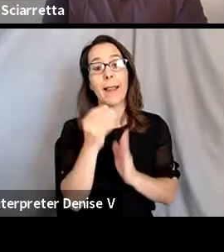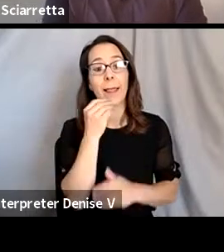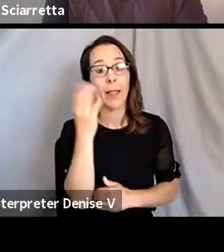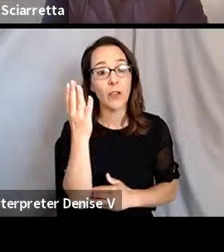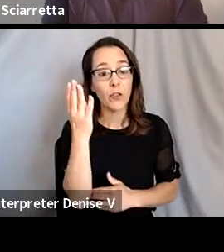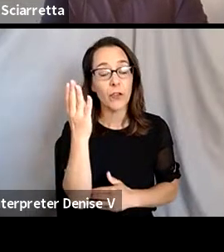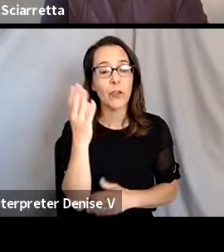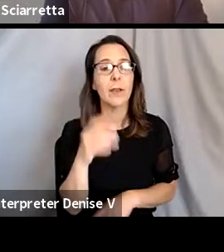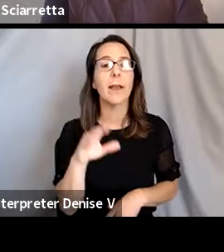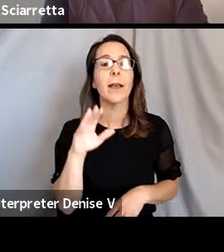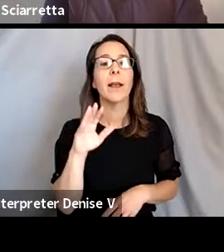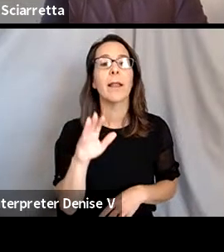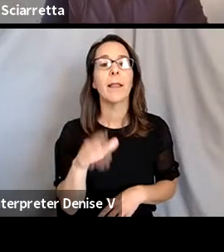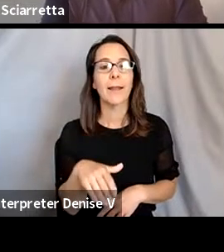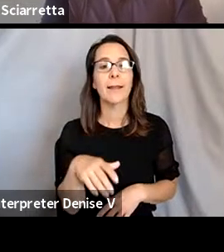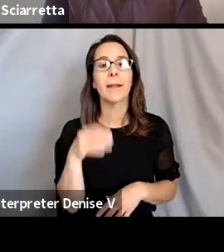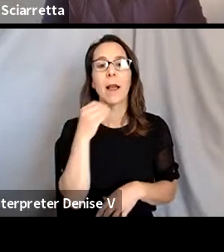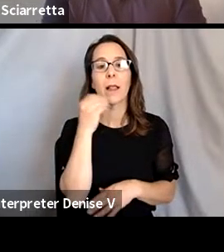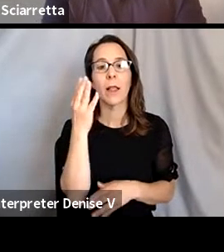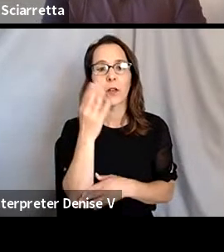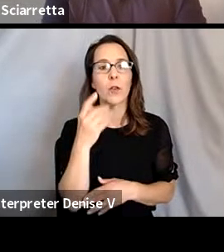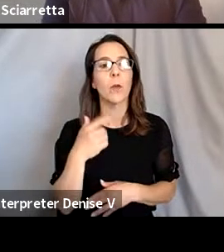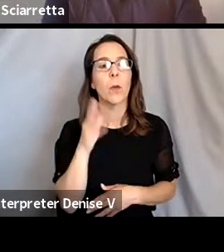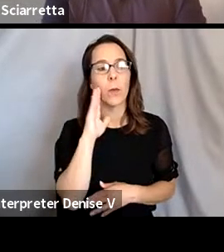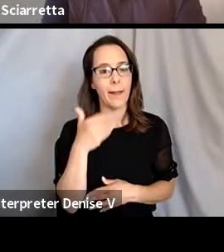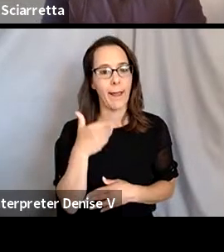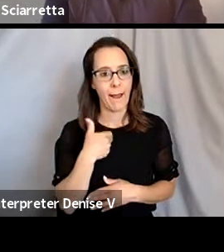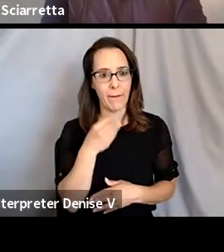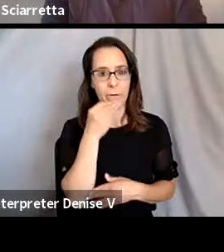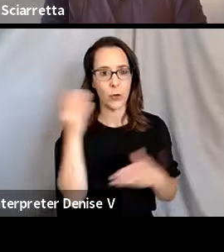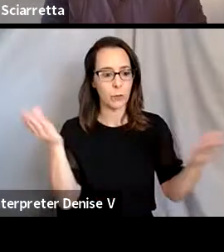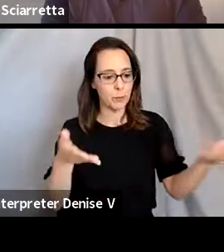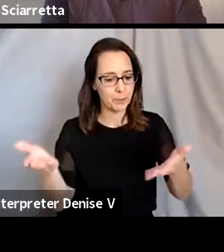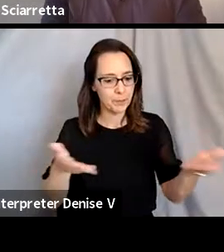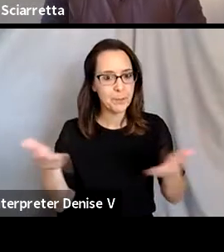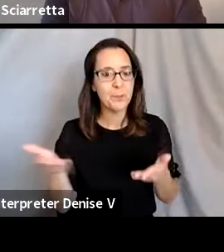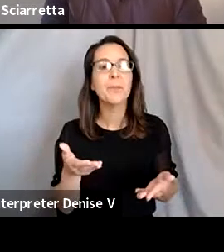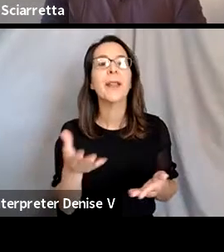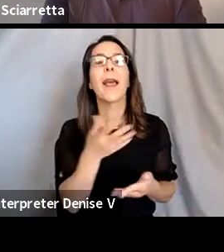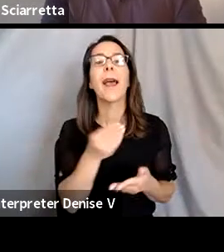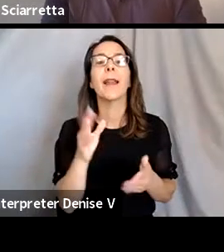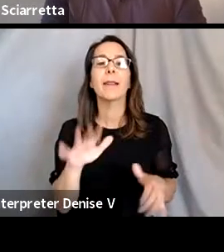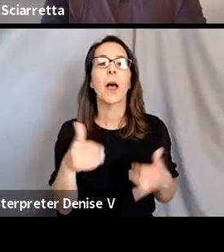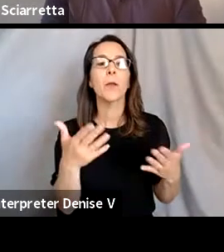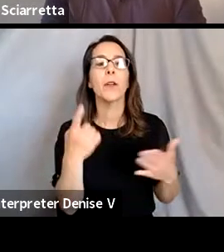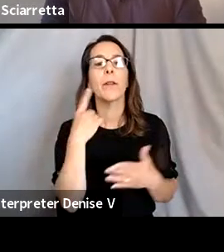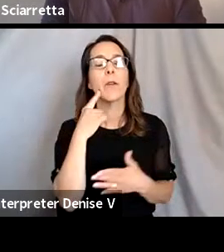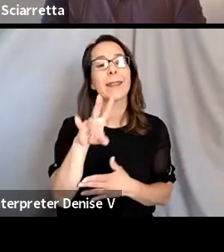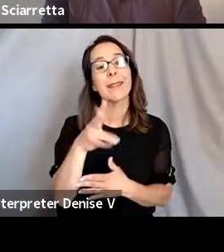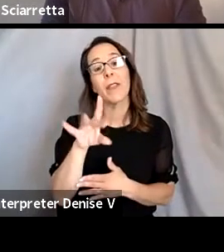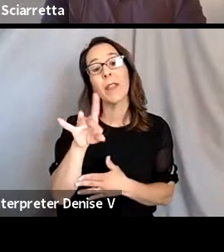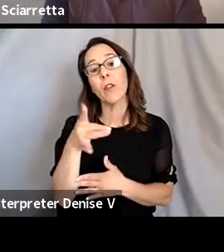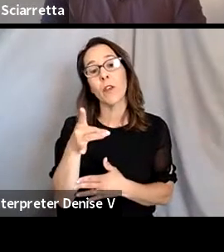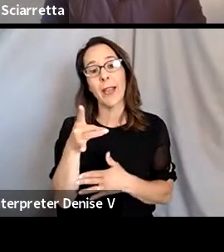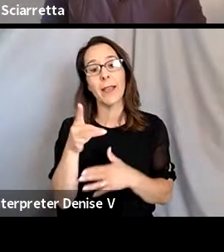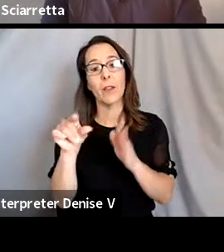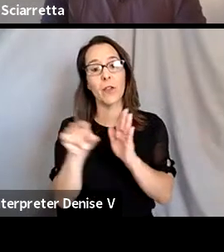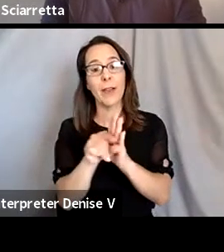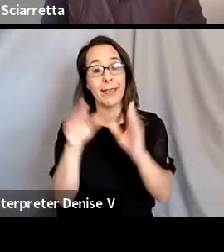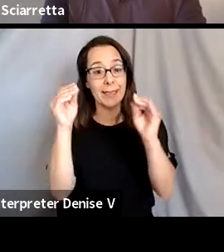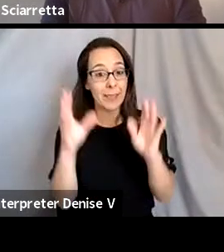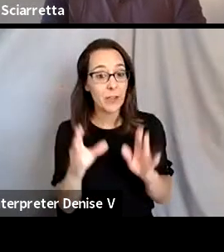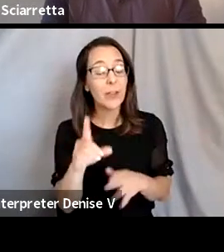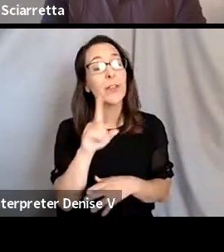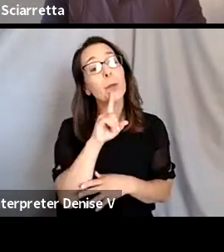a catered luncheon for our 8th graders that gives an opportunity for our 7th and 8th grade teachers as well to be able to